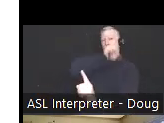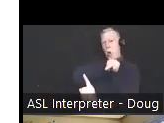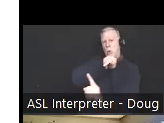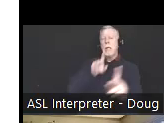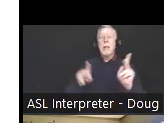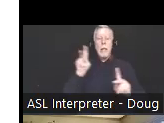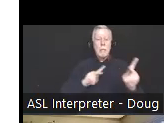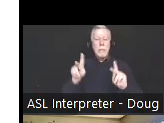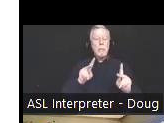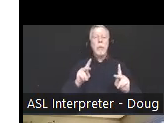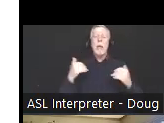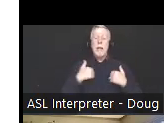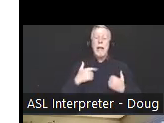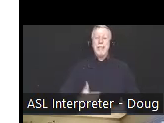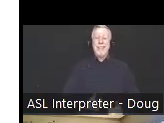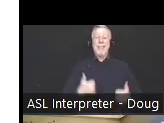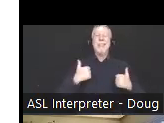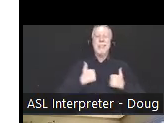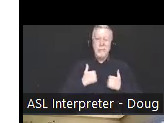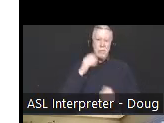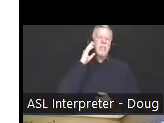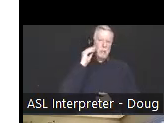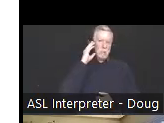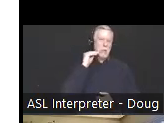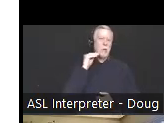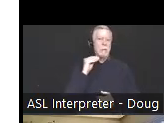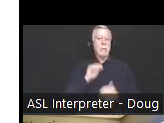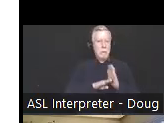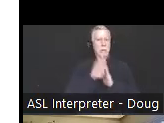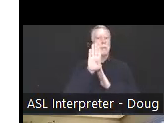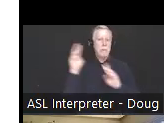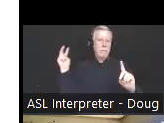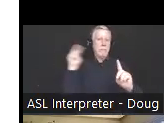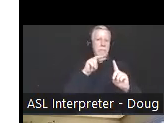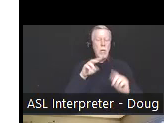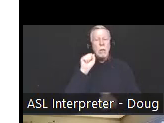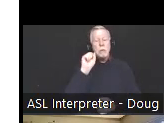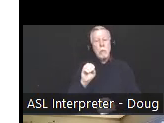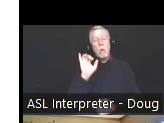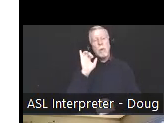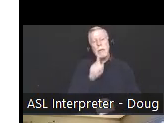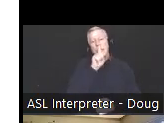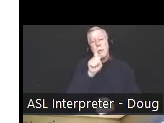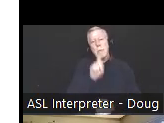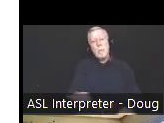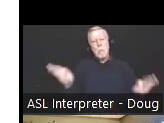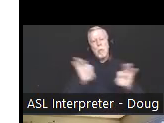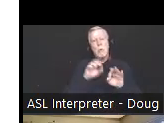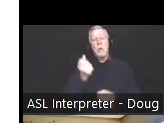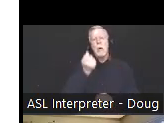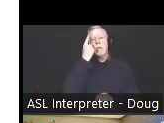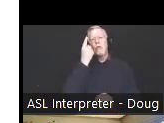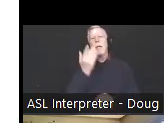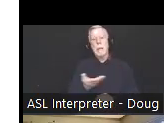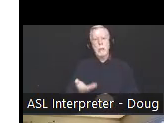lived experience with that institution. So again, it's really important that we understand that those things go